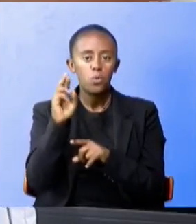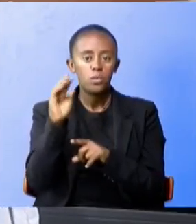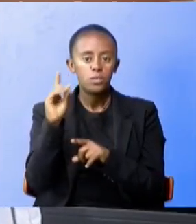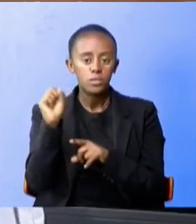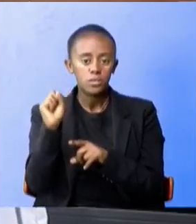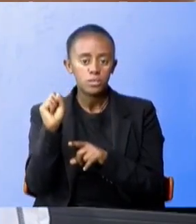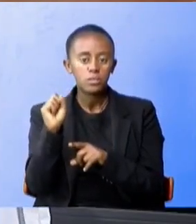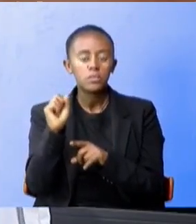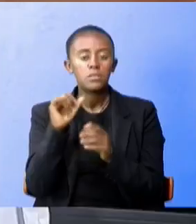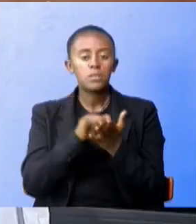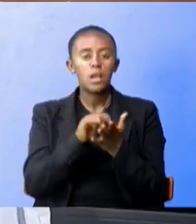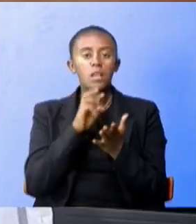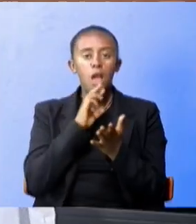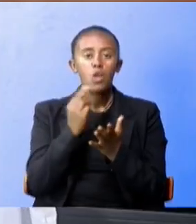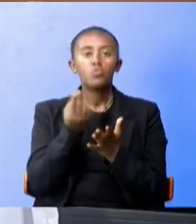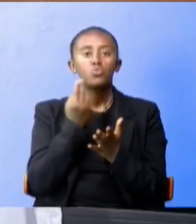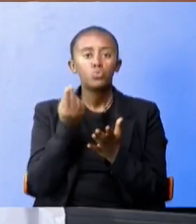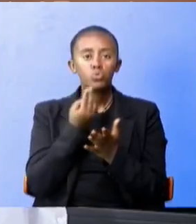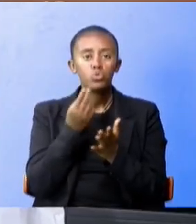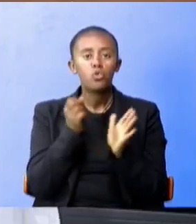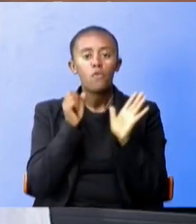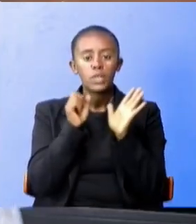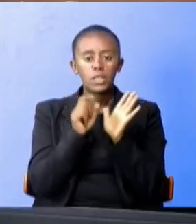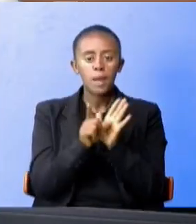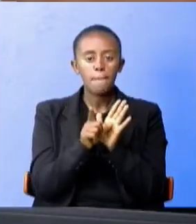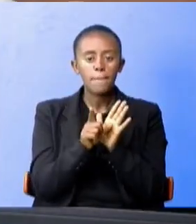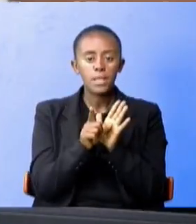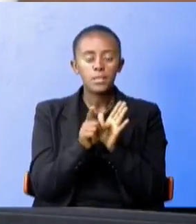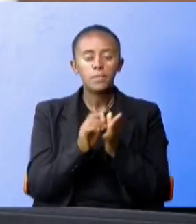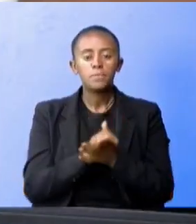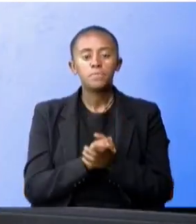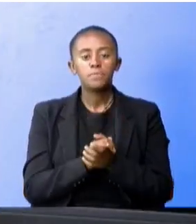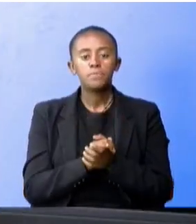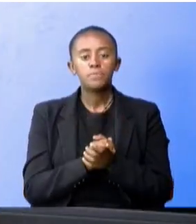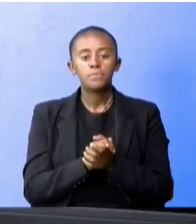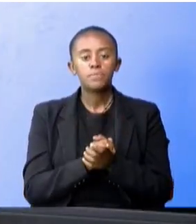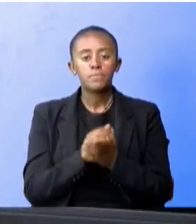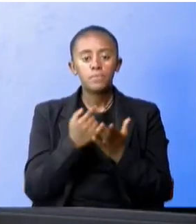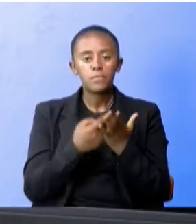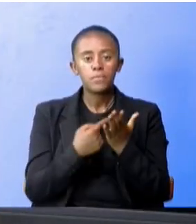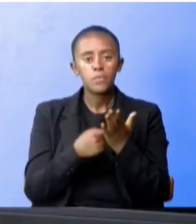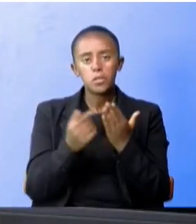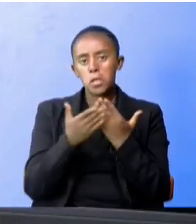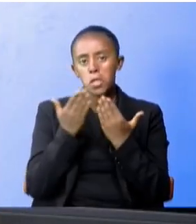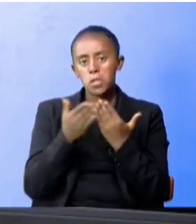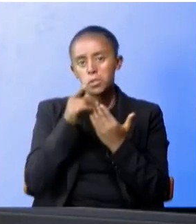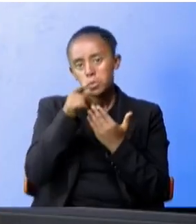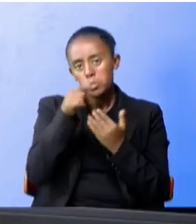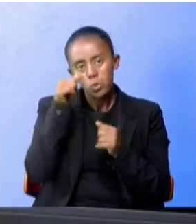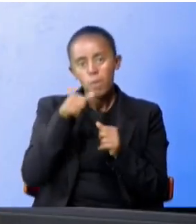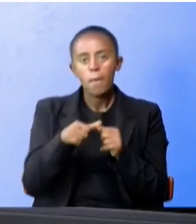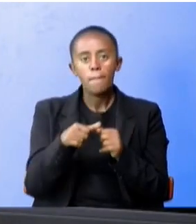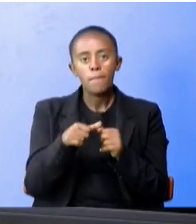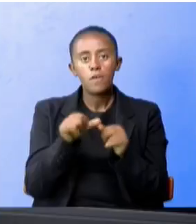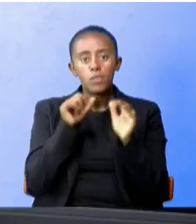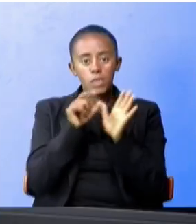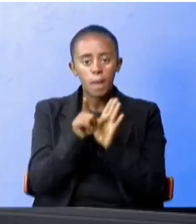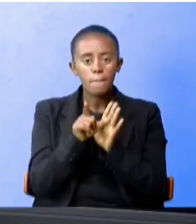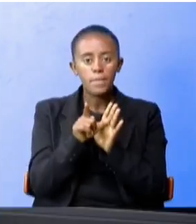that are used. For example, these are easy for you to remember. For